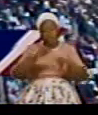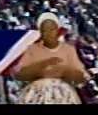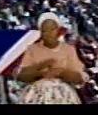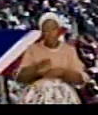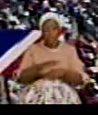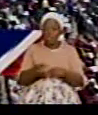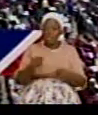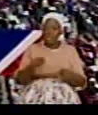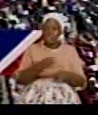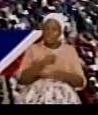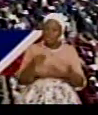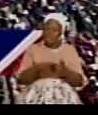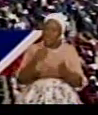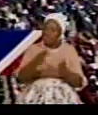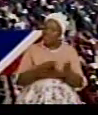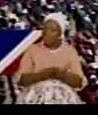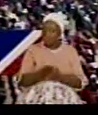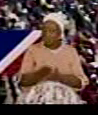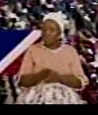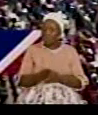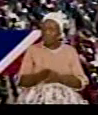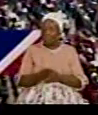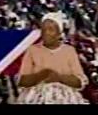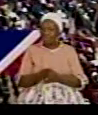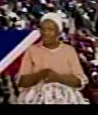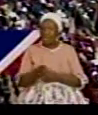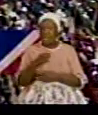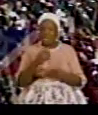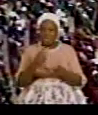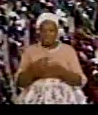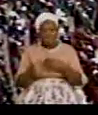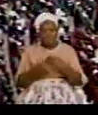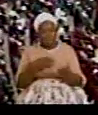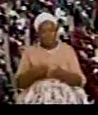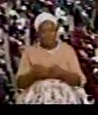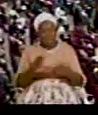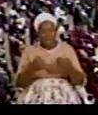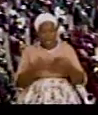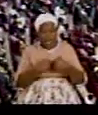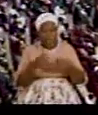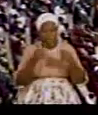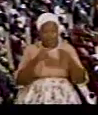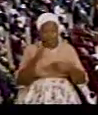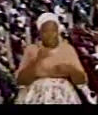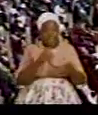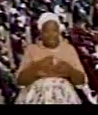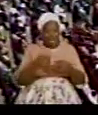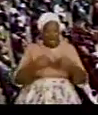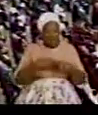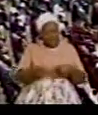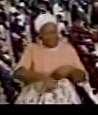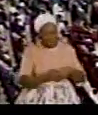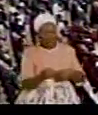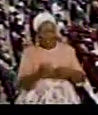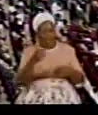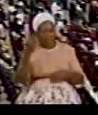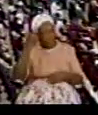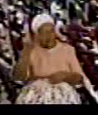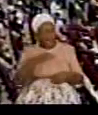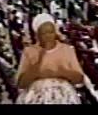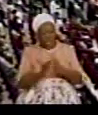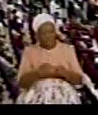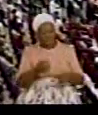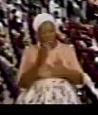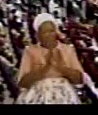truth. Although it's coming from them, and they had an ulterior motive, but it's the